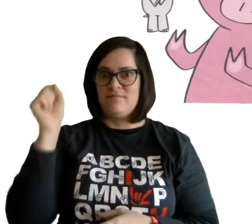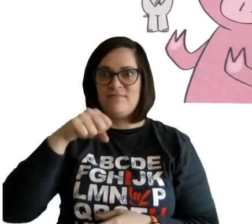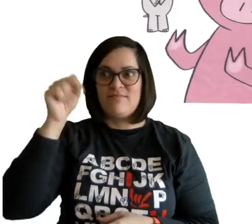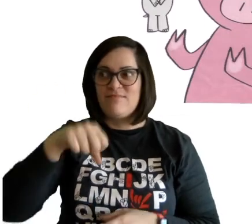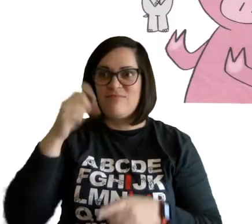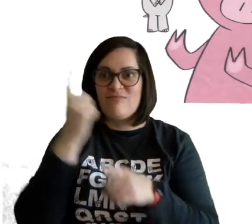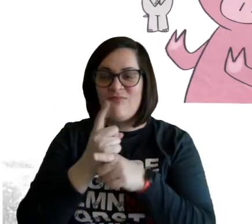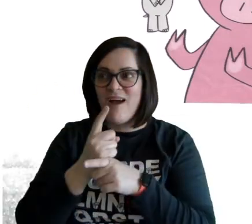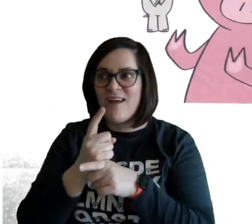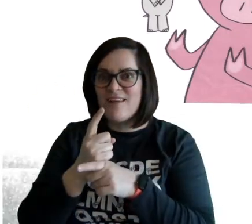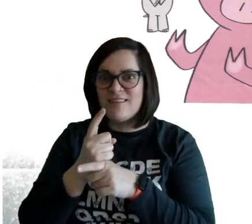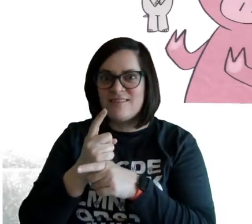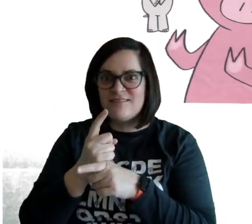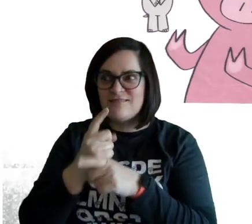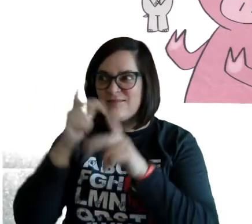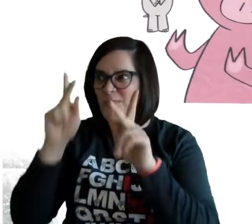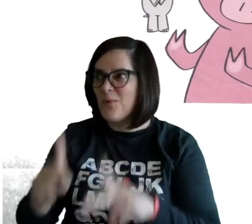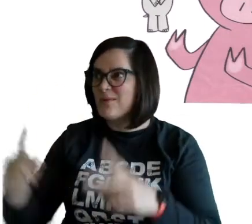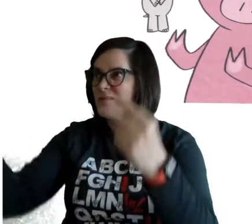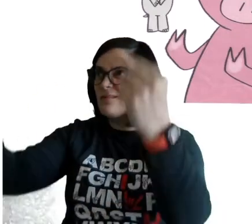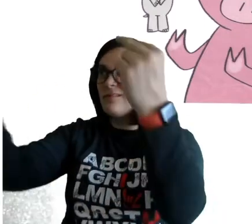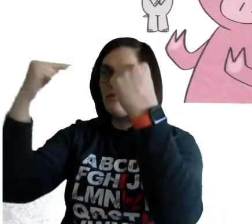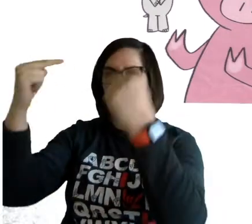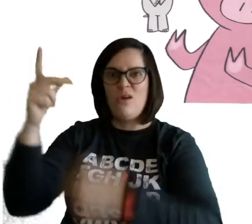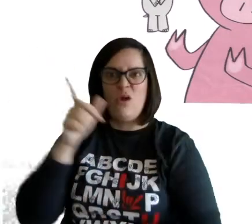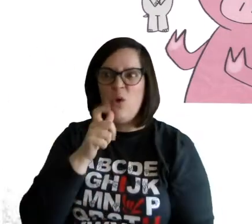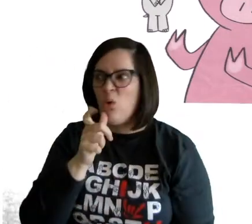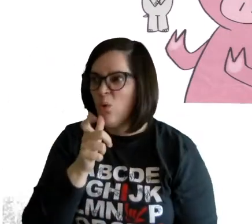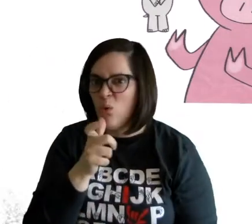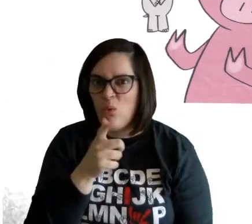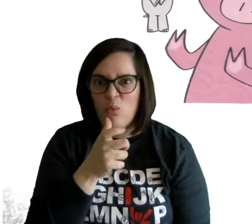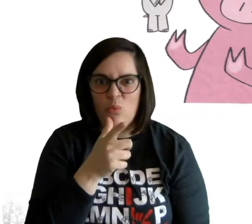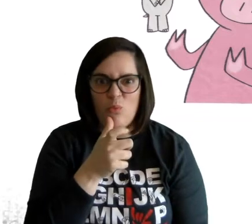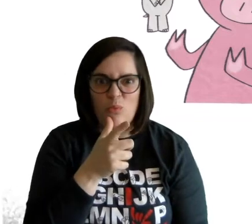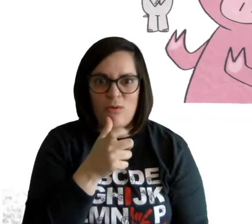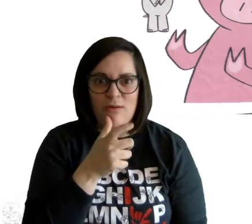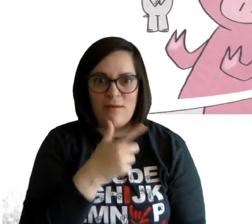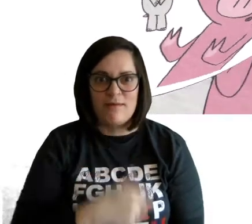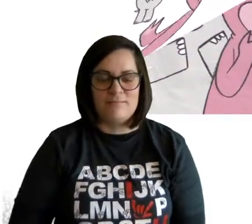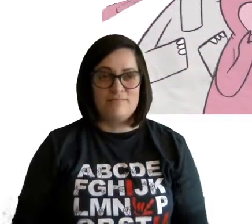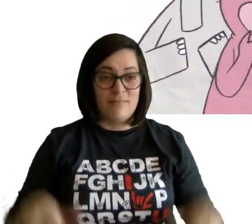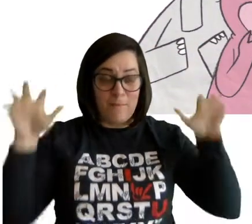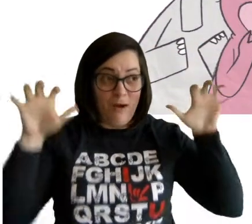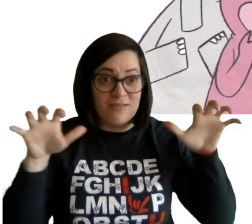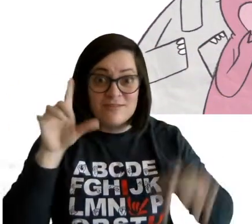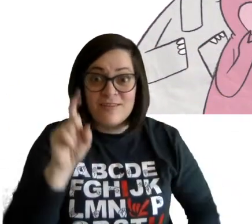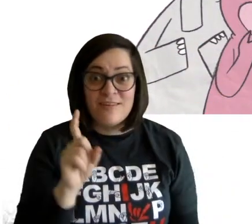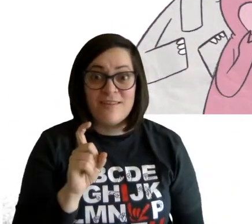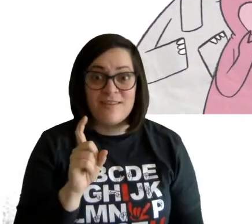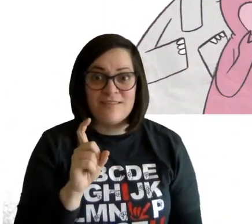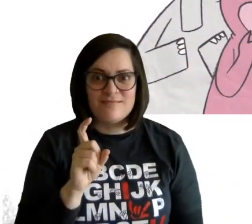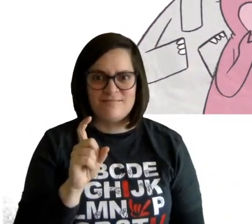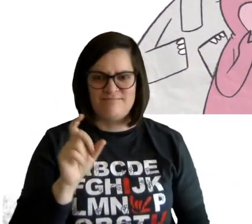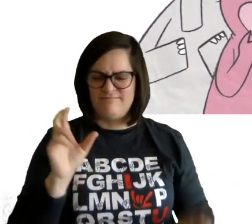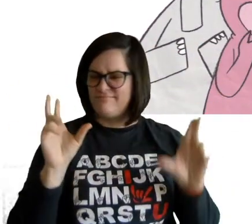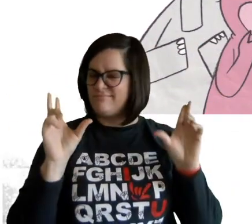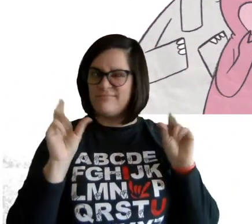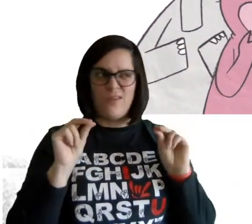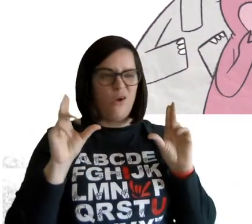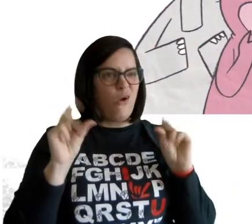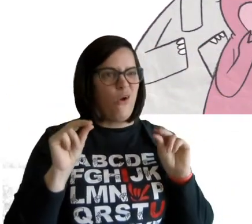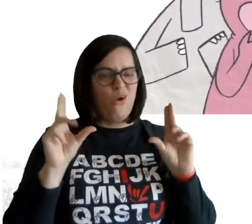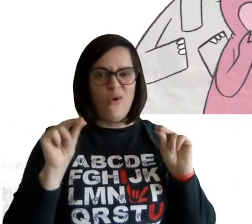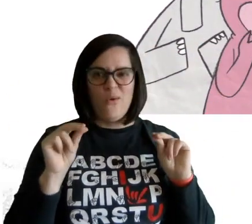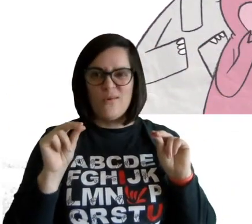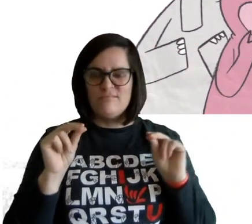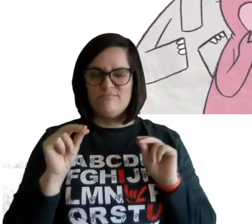Someone is looking at us. Who is looking at us? A monster?